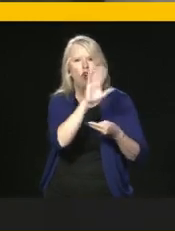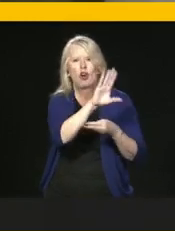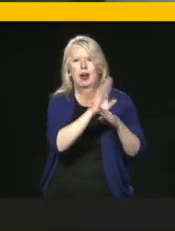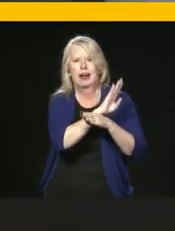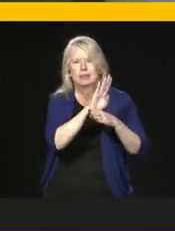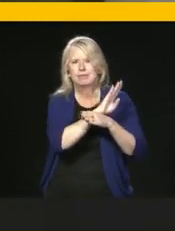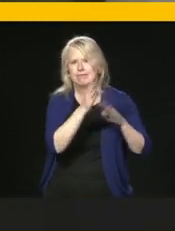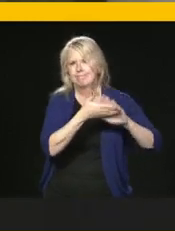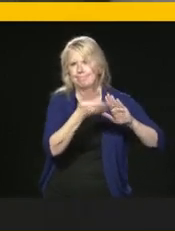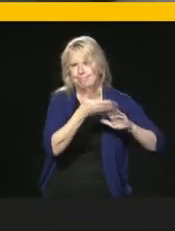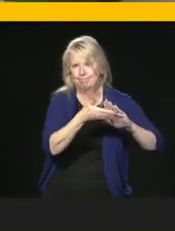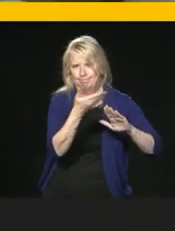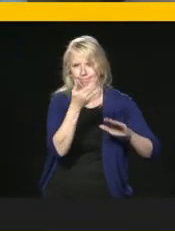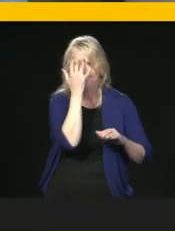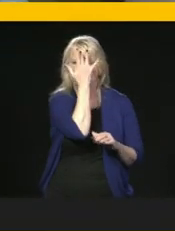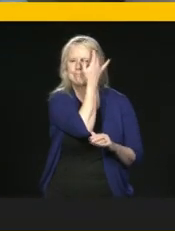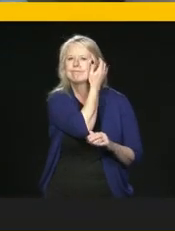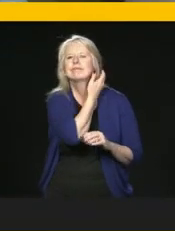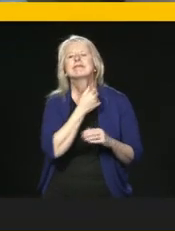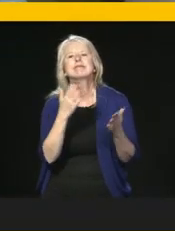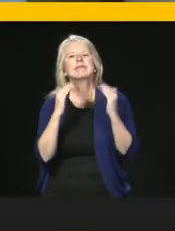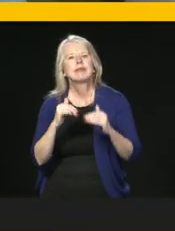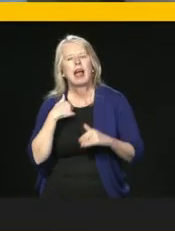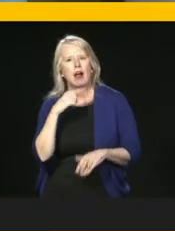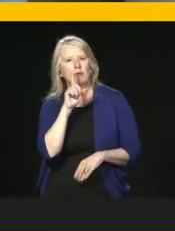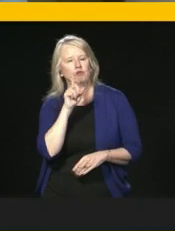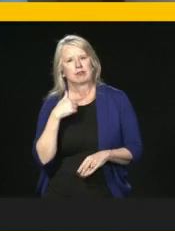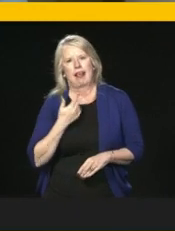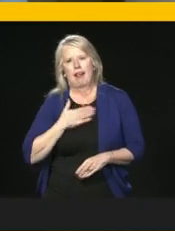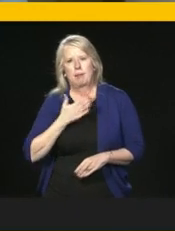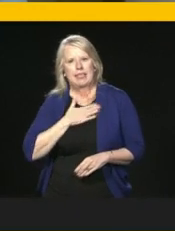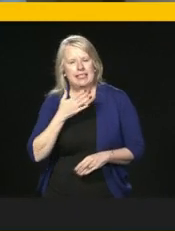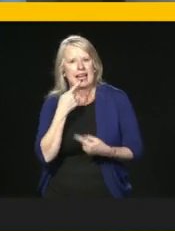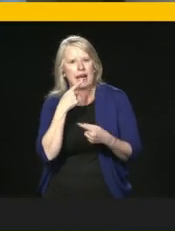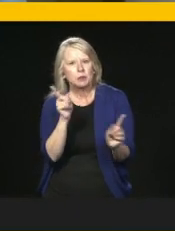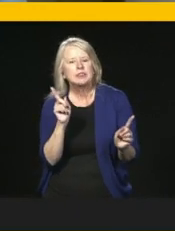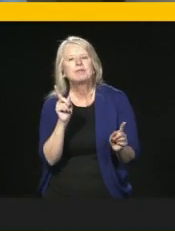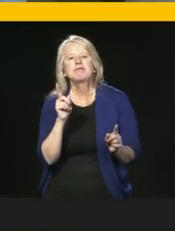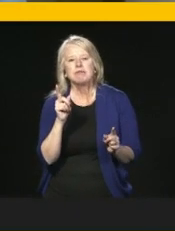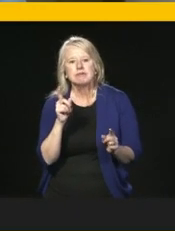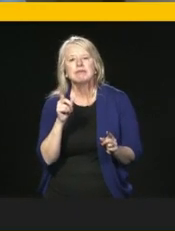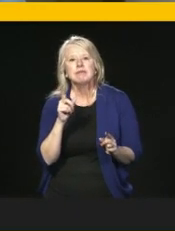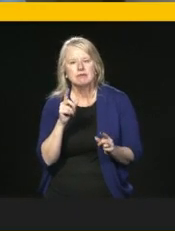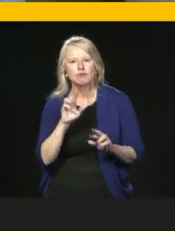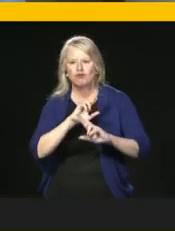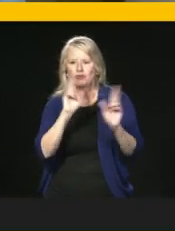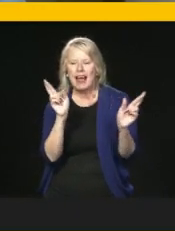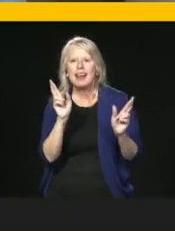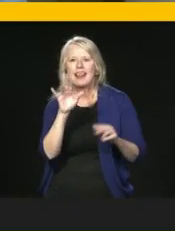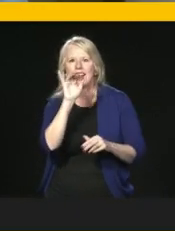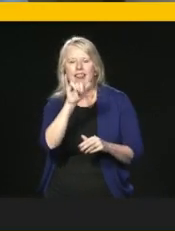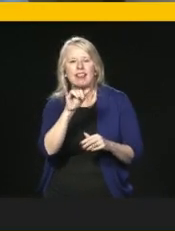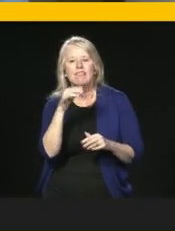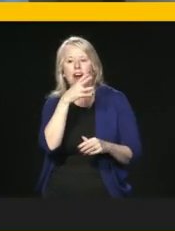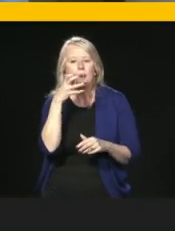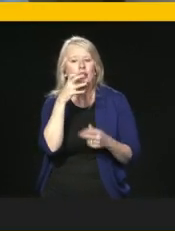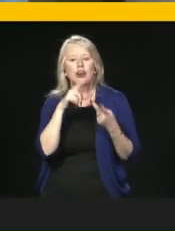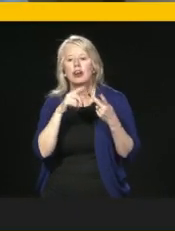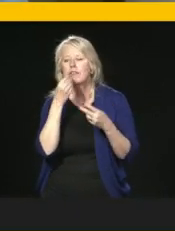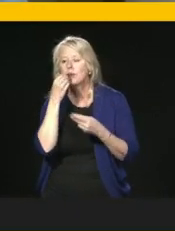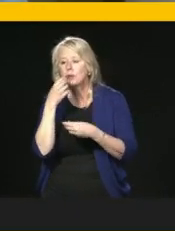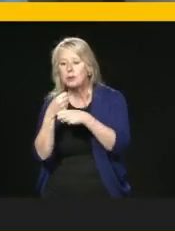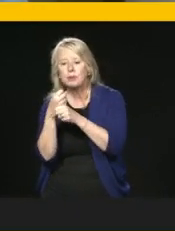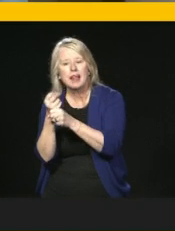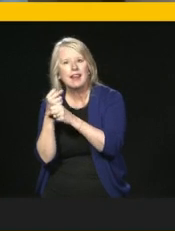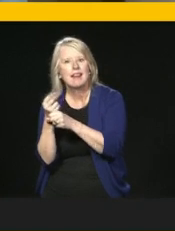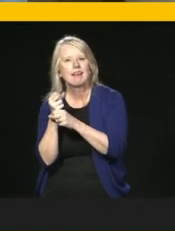I'm pleased to announce that eligible farmers and producers that have an outstanding advance payment program